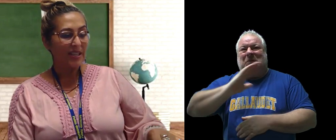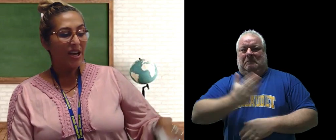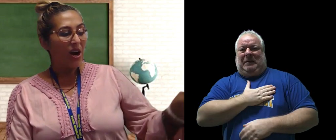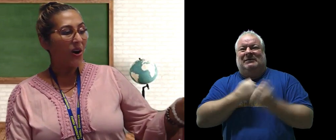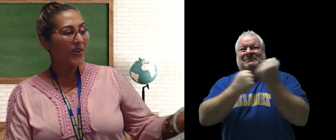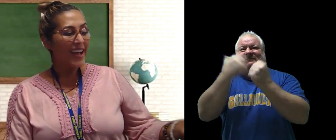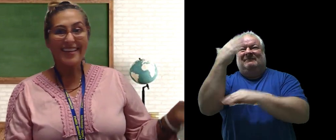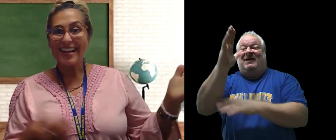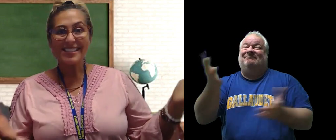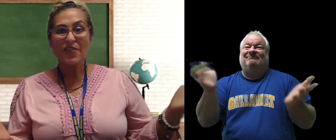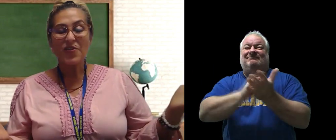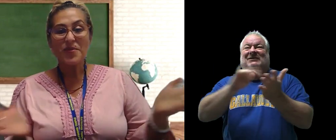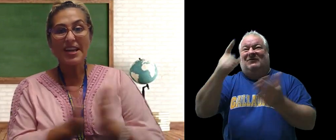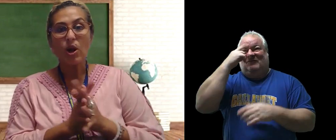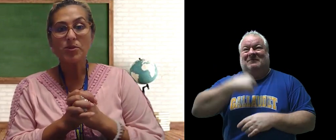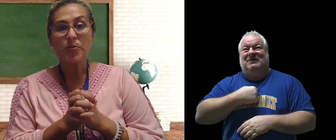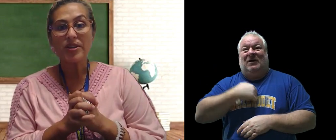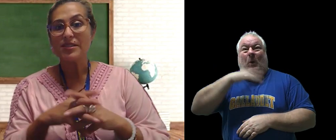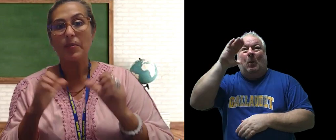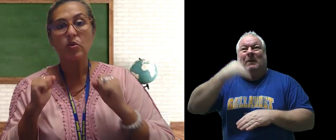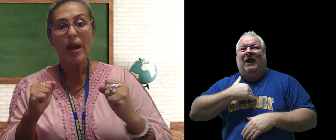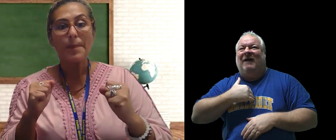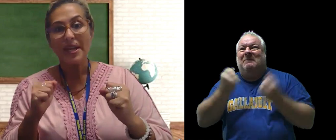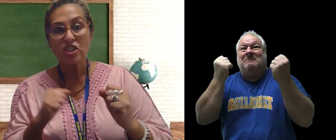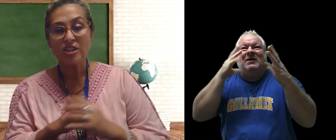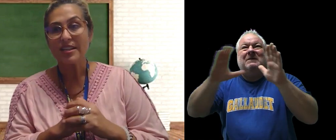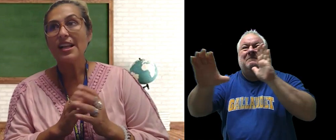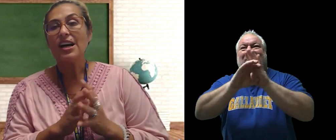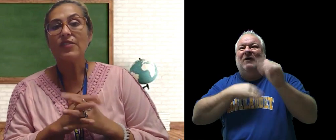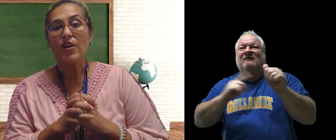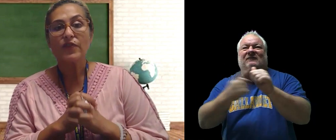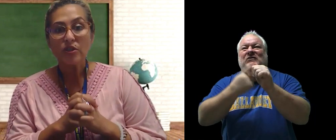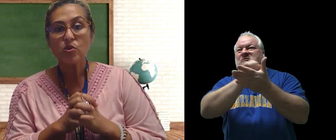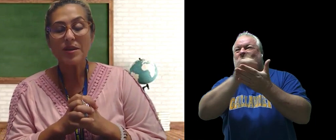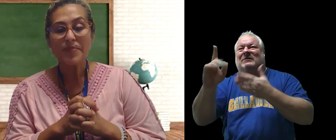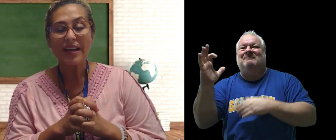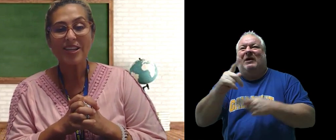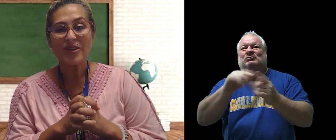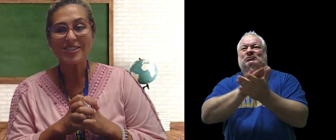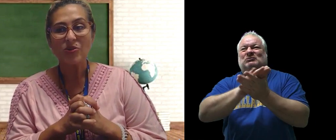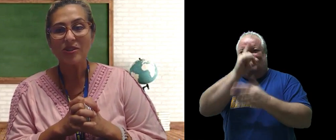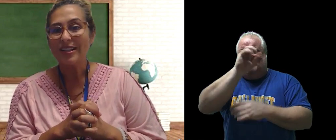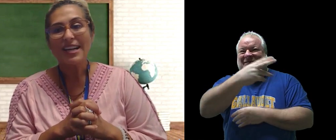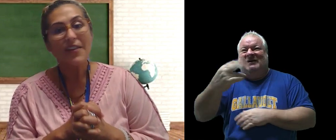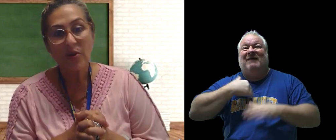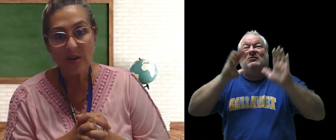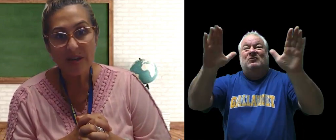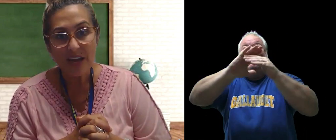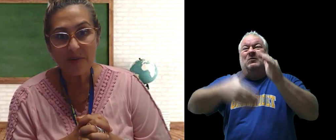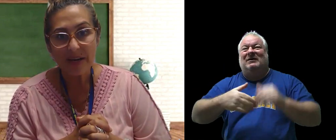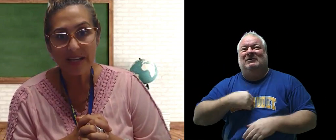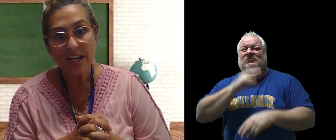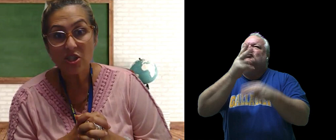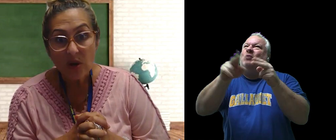Temple. Okay, that's it for me. I hope to bring you some great pictures of our first week back here at school. Have a great